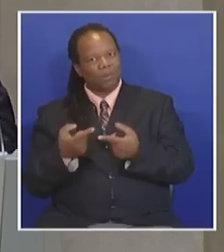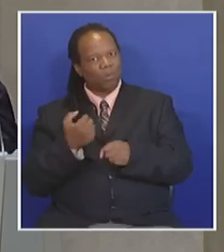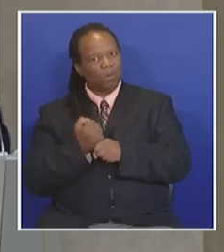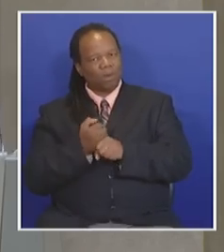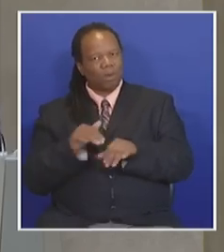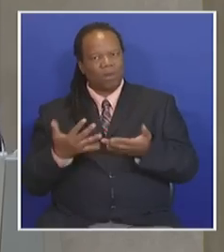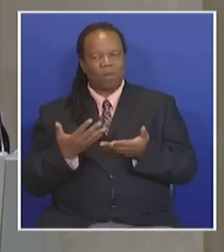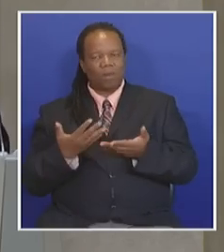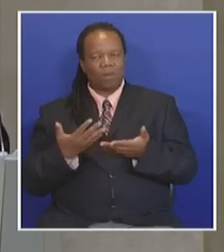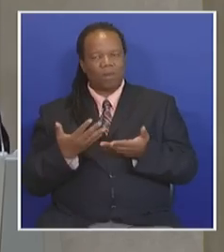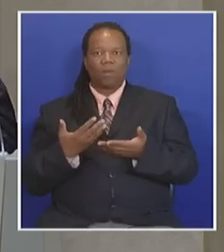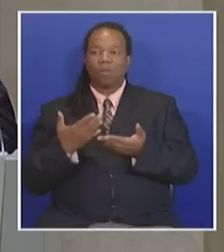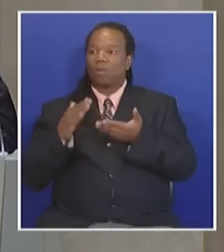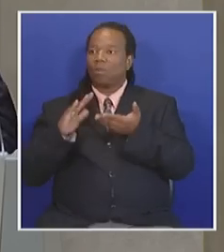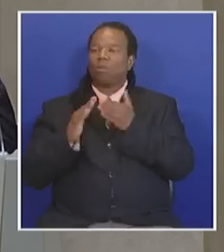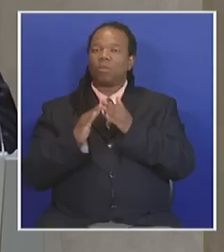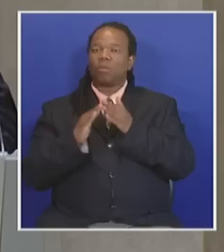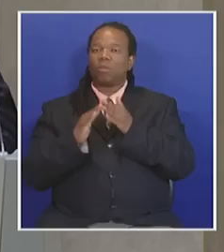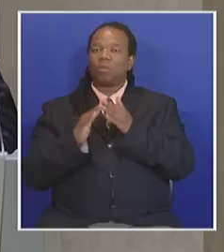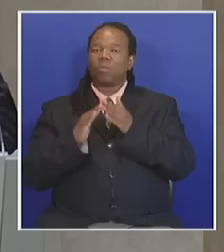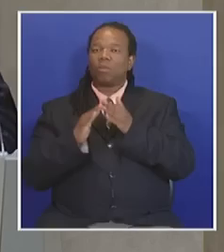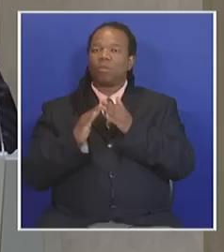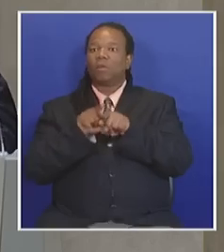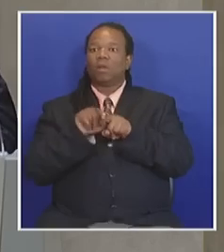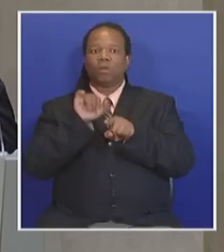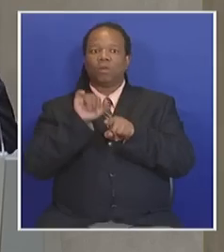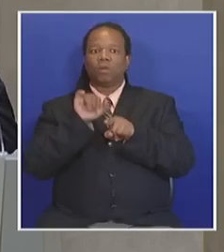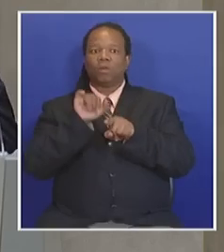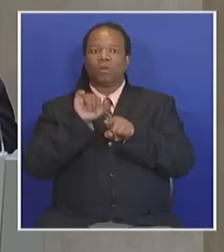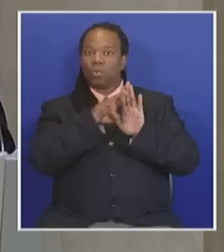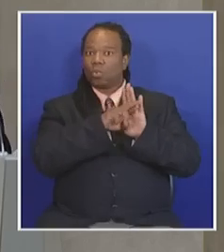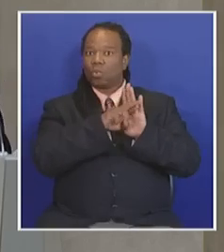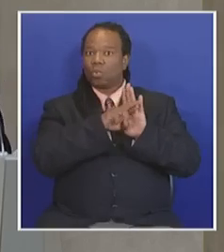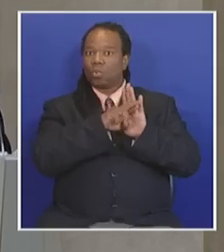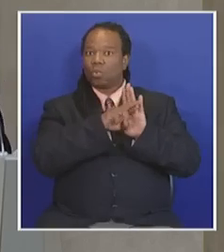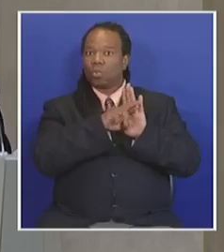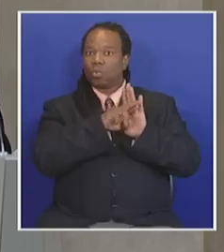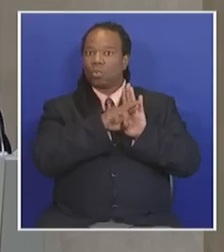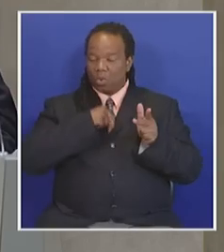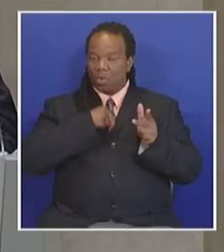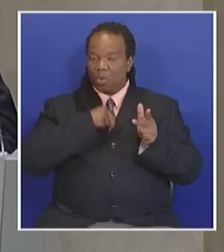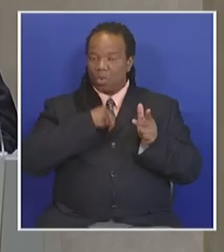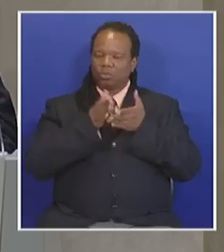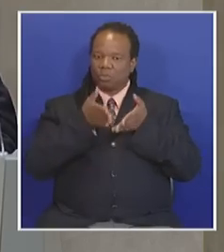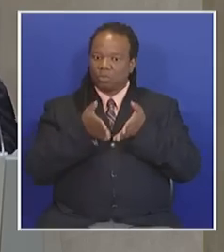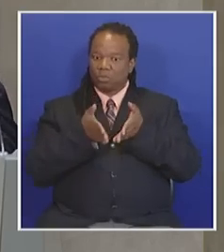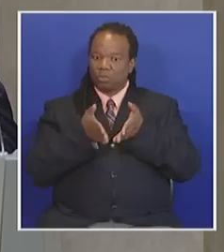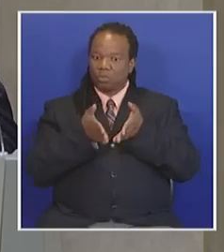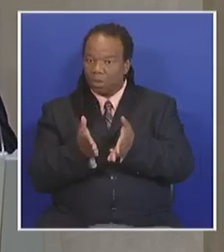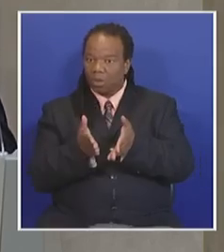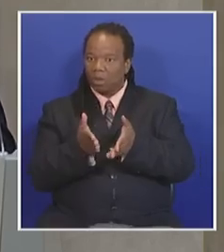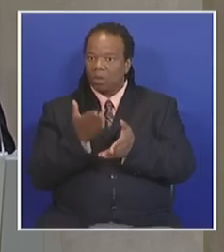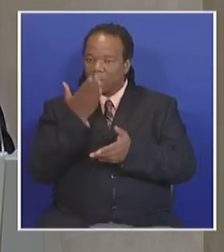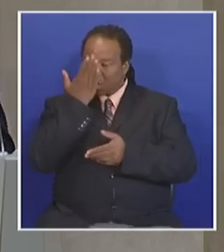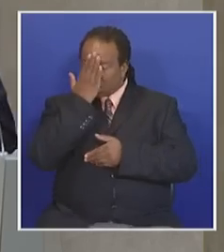it refers to rules, norms, routines, patterns, and attitudes